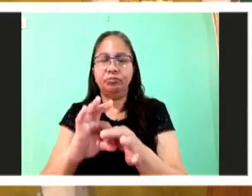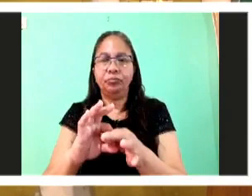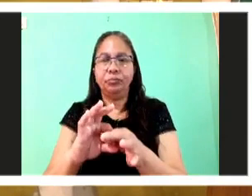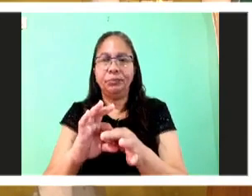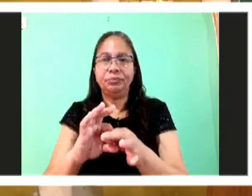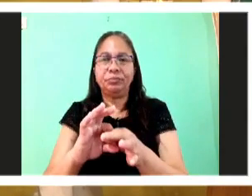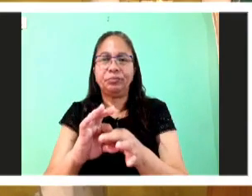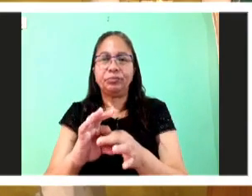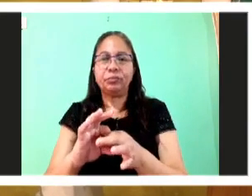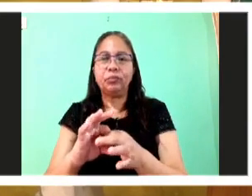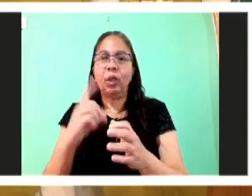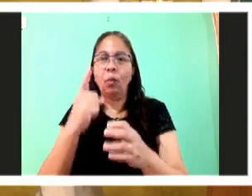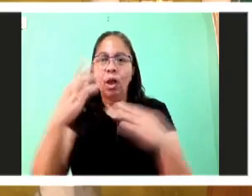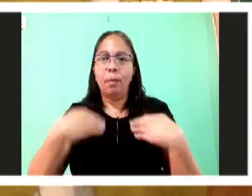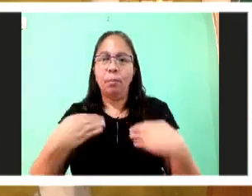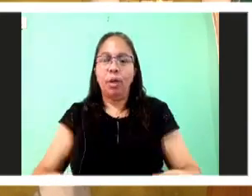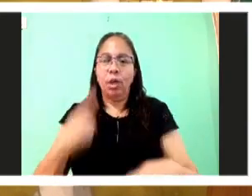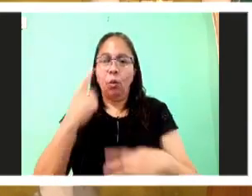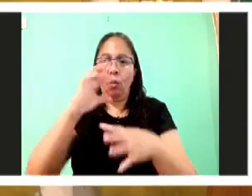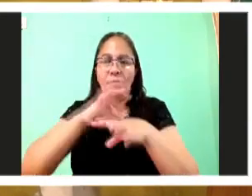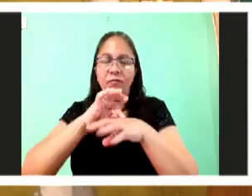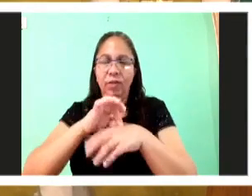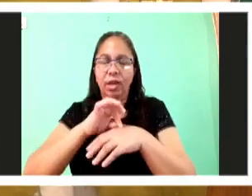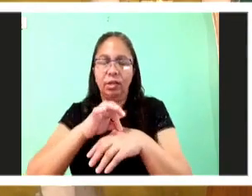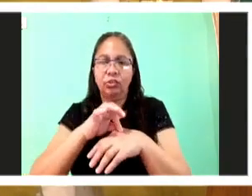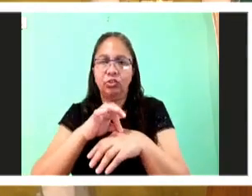as one body, one flesh.